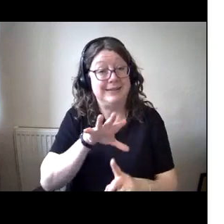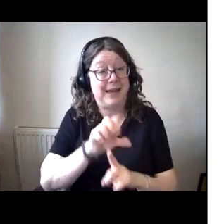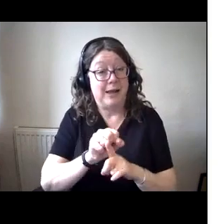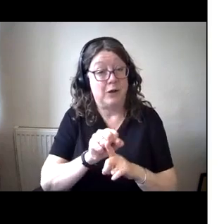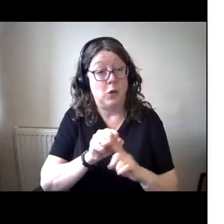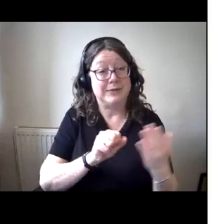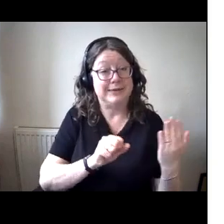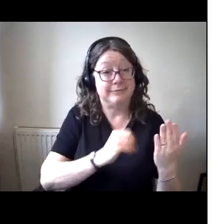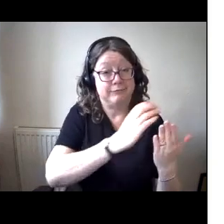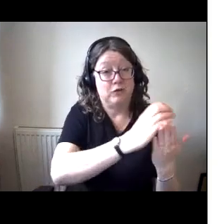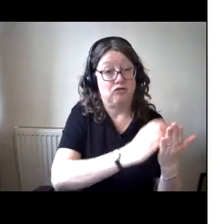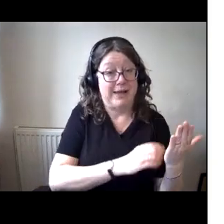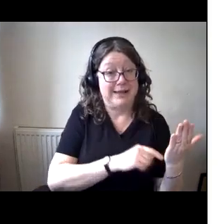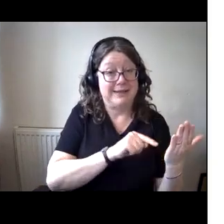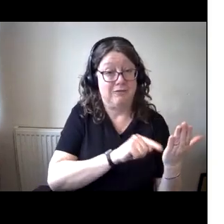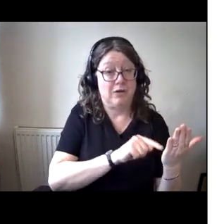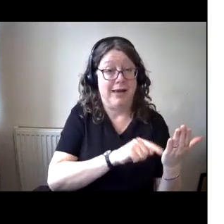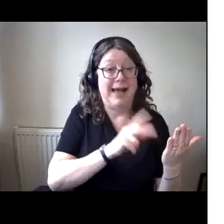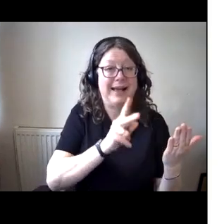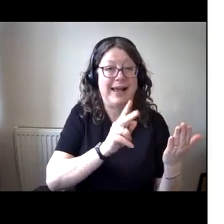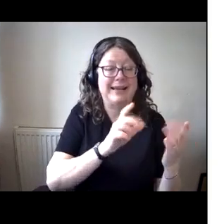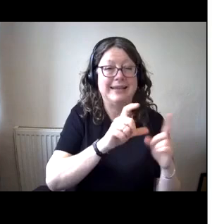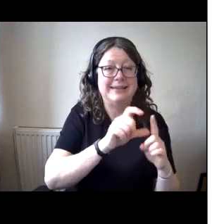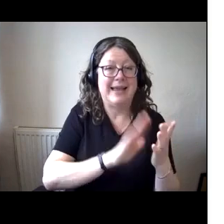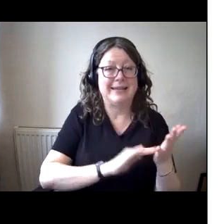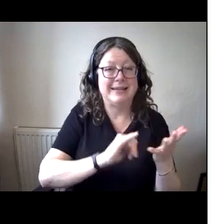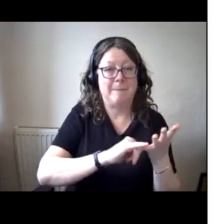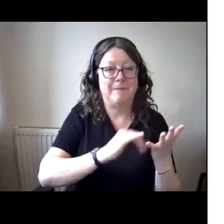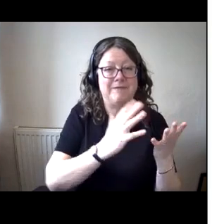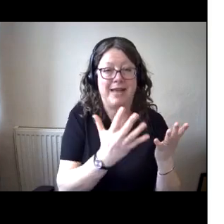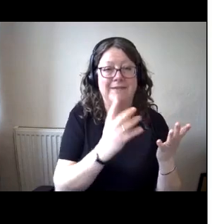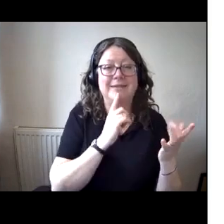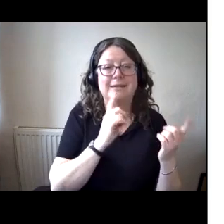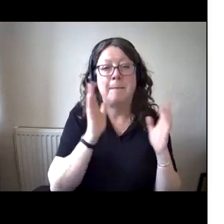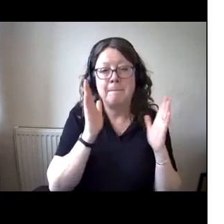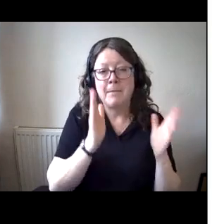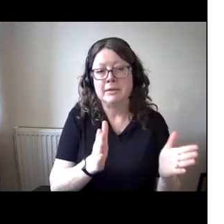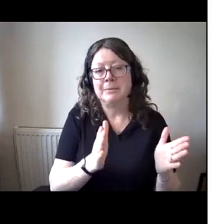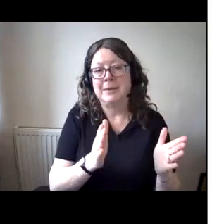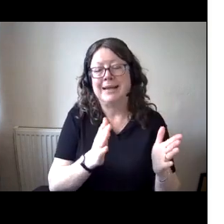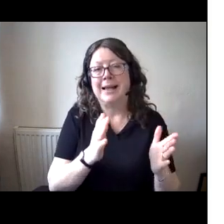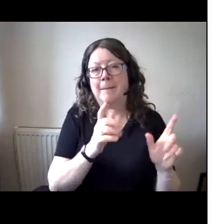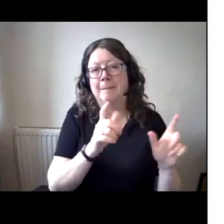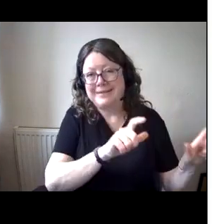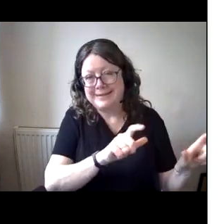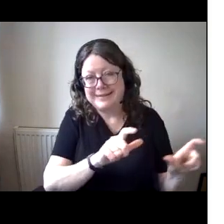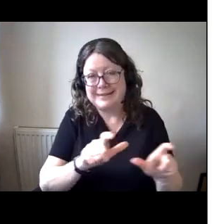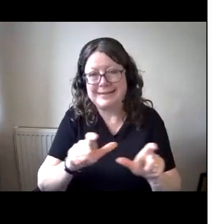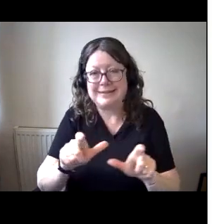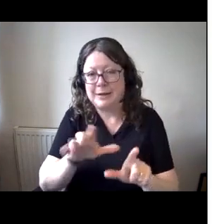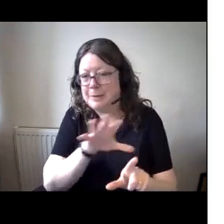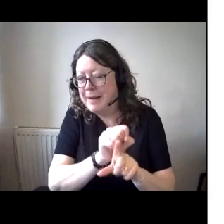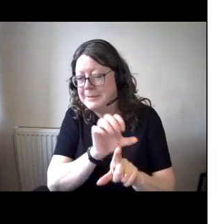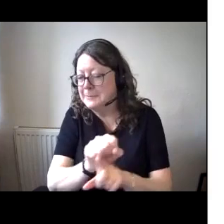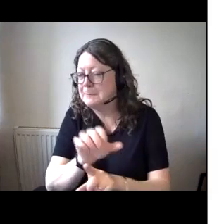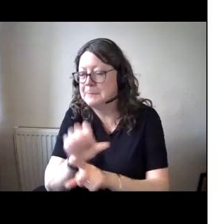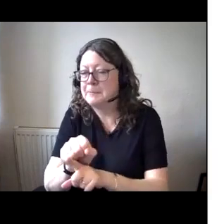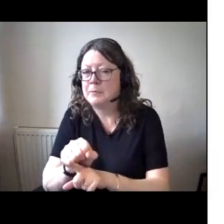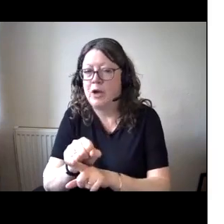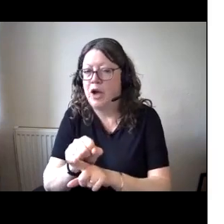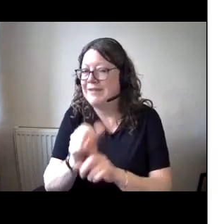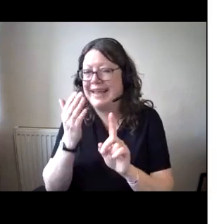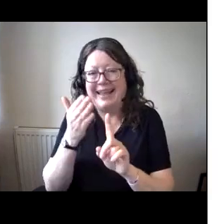then the DSM-5 states that there needs to be a persistent pattern of inattention and or